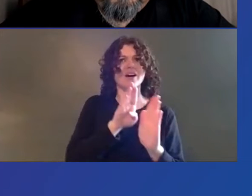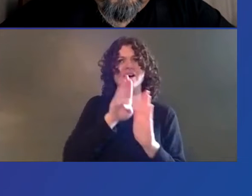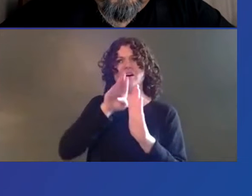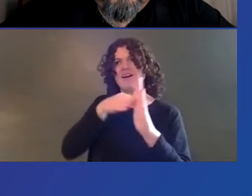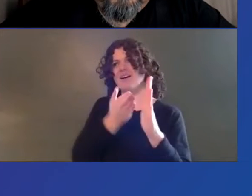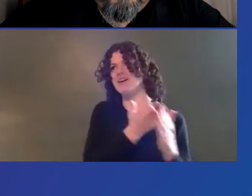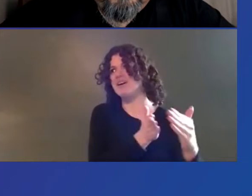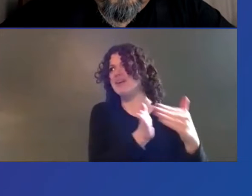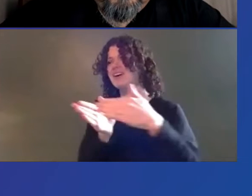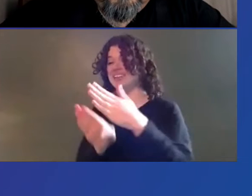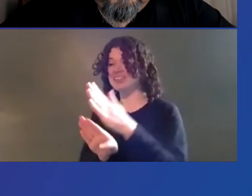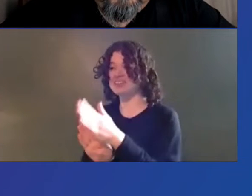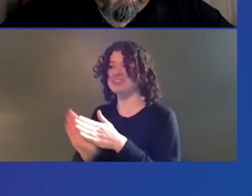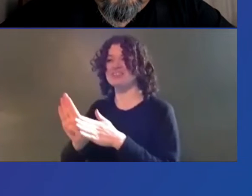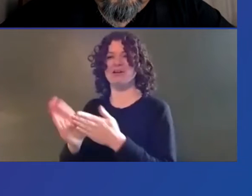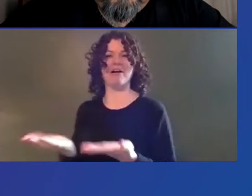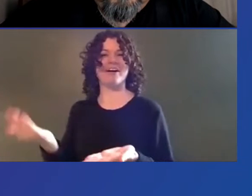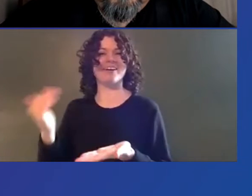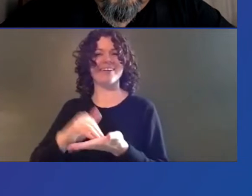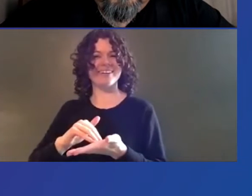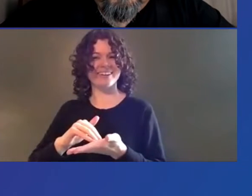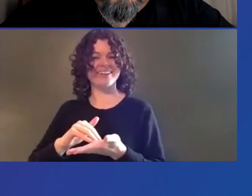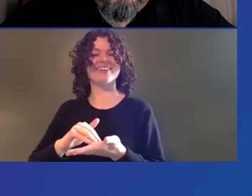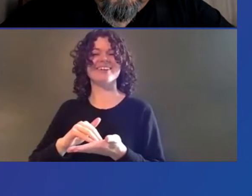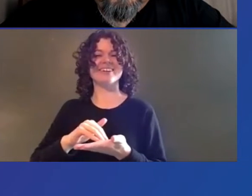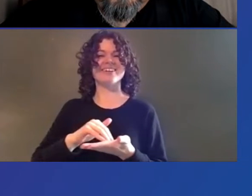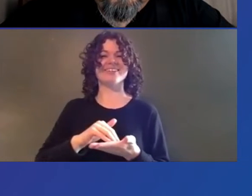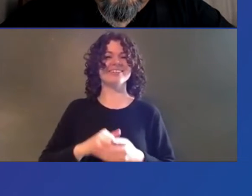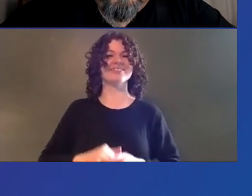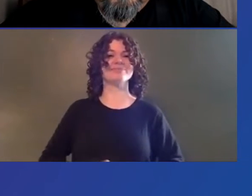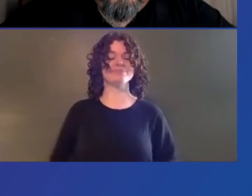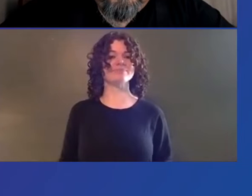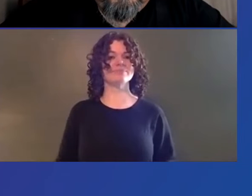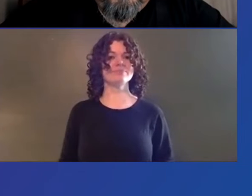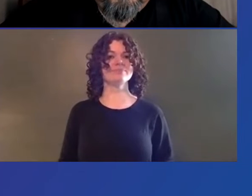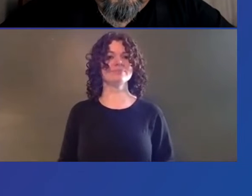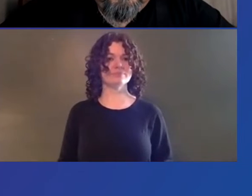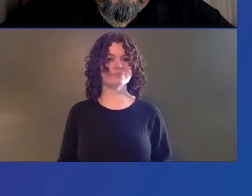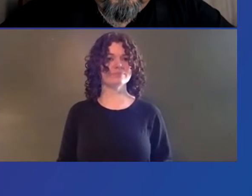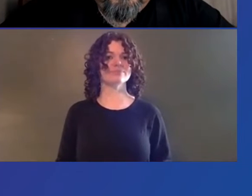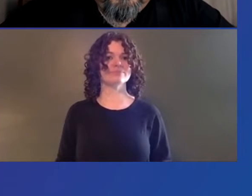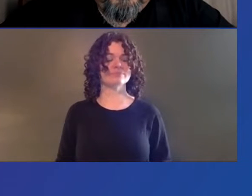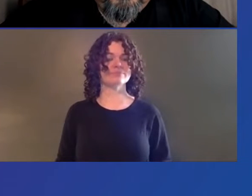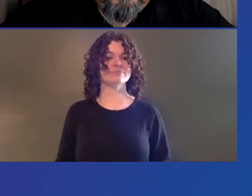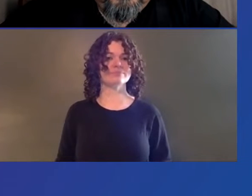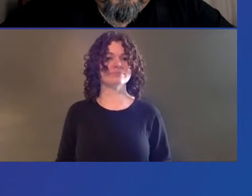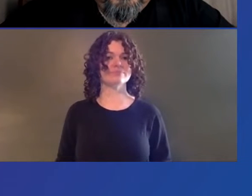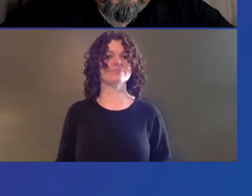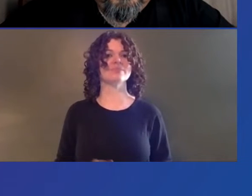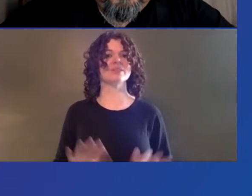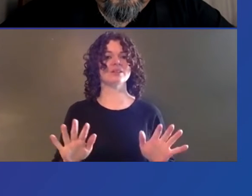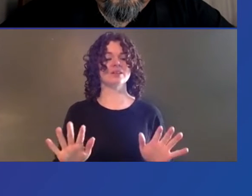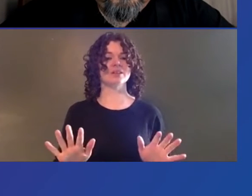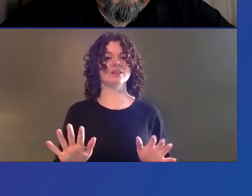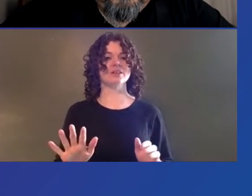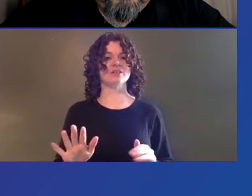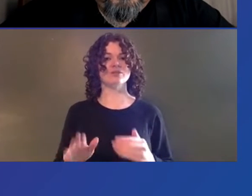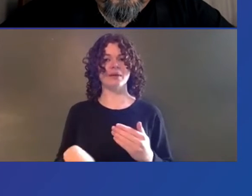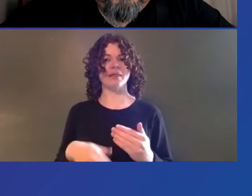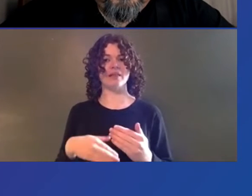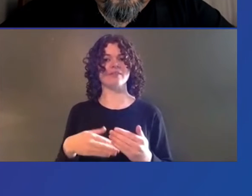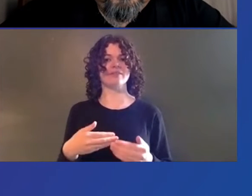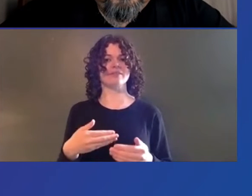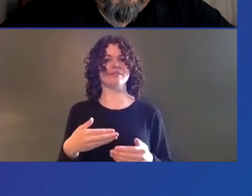expected. And I want to actually be, I want to maybe take the next minutes we have